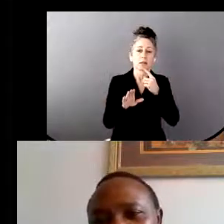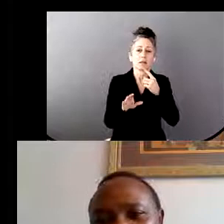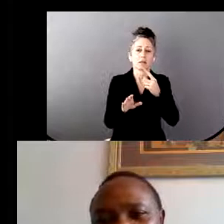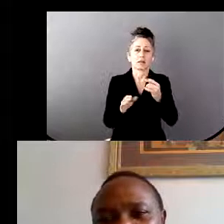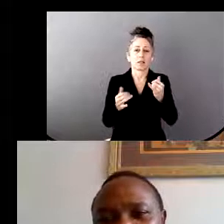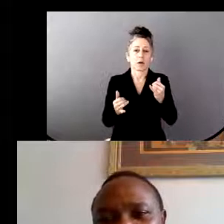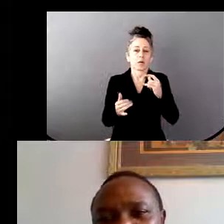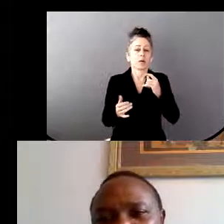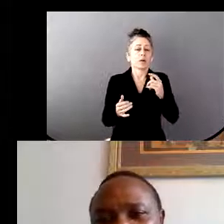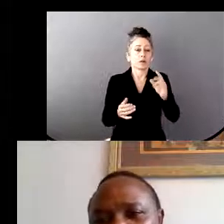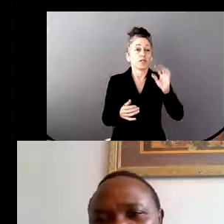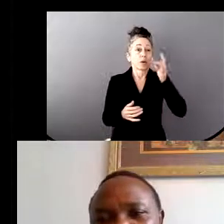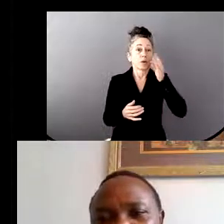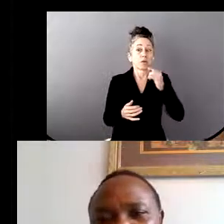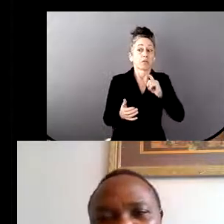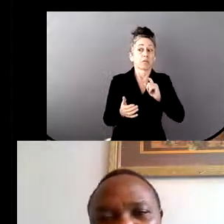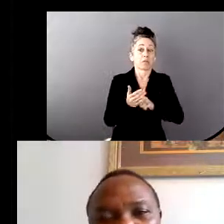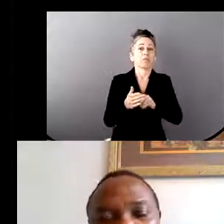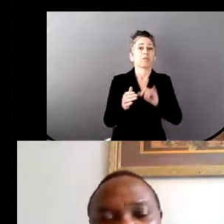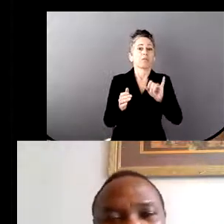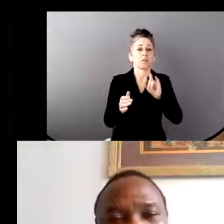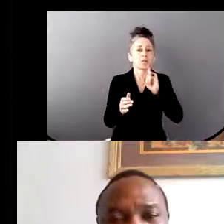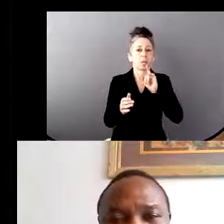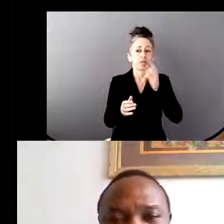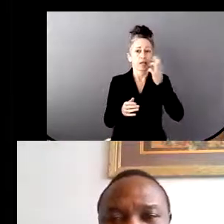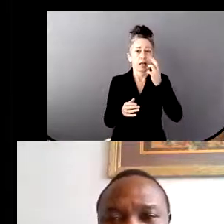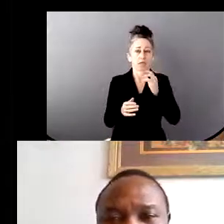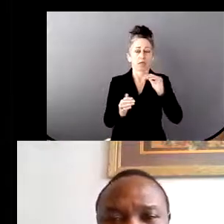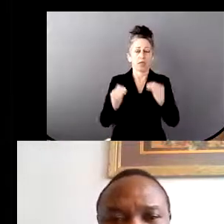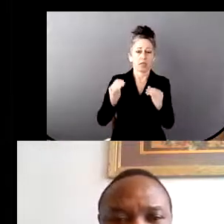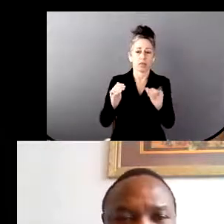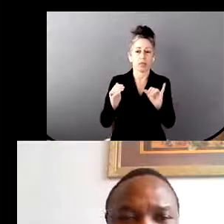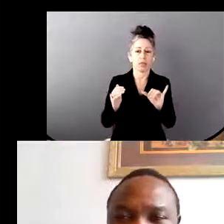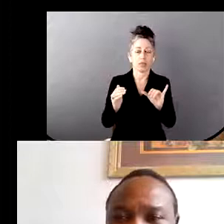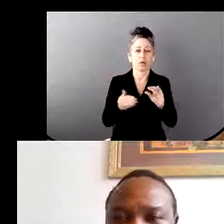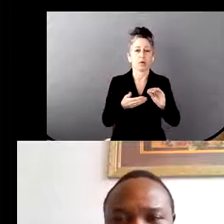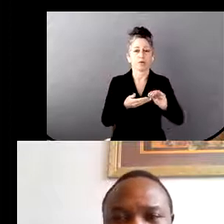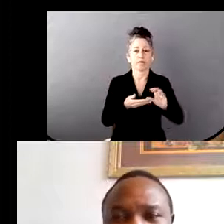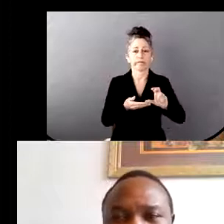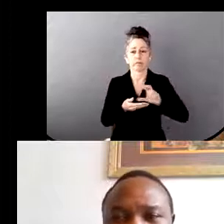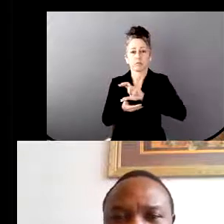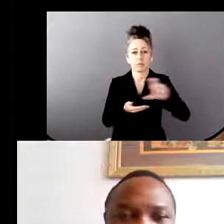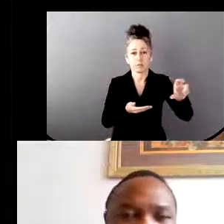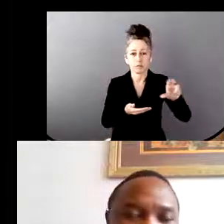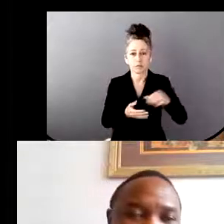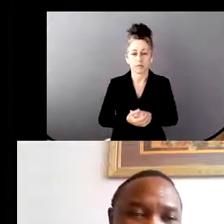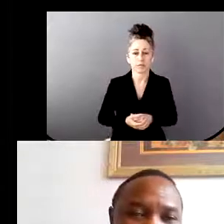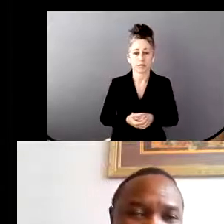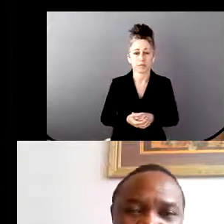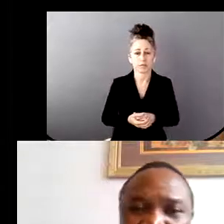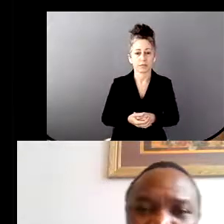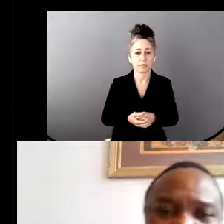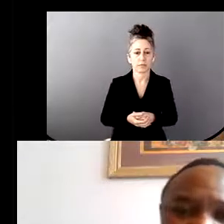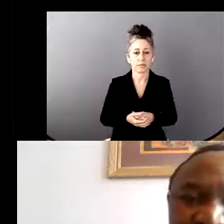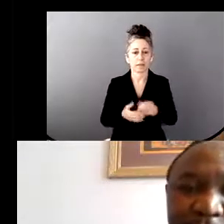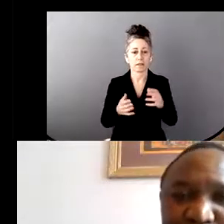their role they have played in terms of promoting these inequities. And I'm sure some of you saw what the APA said, the